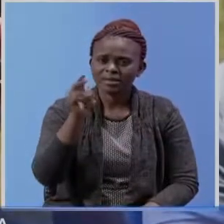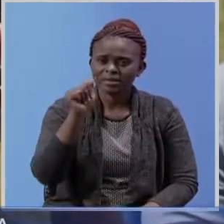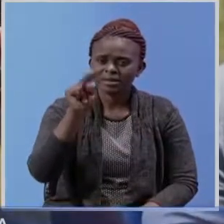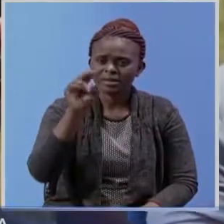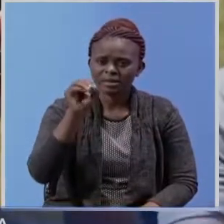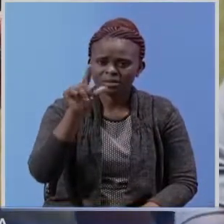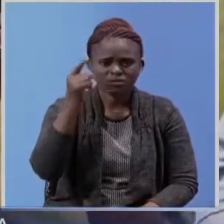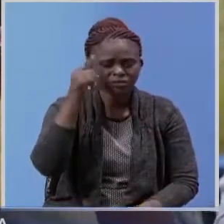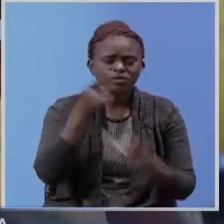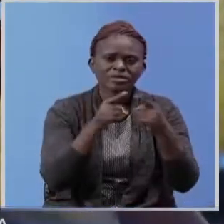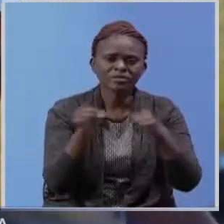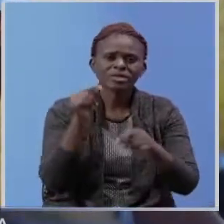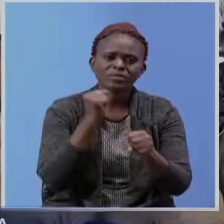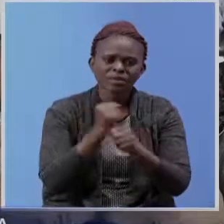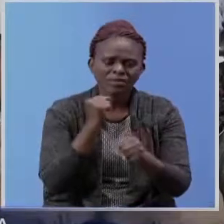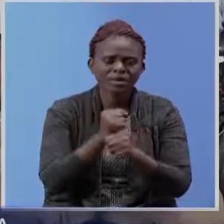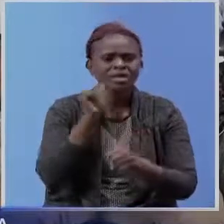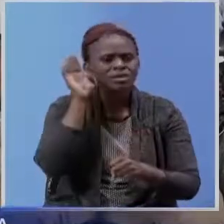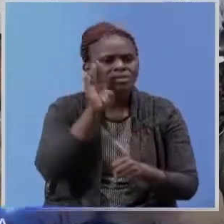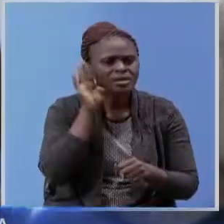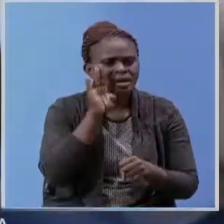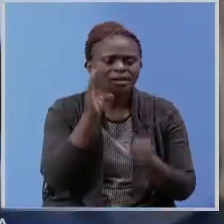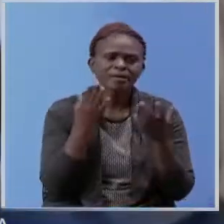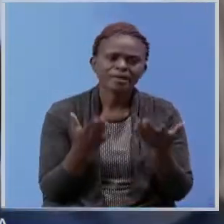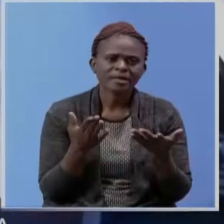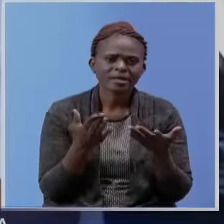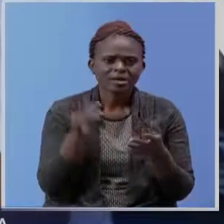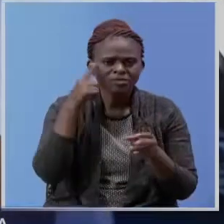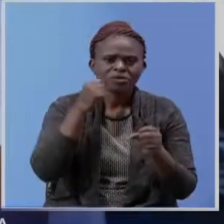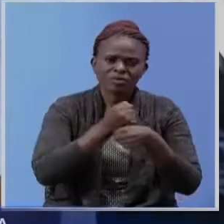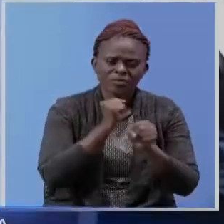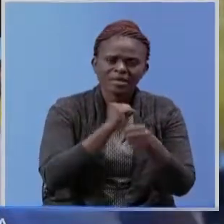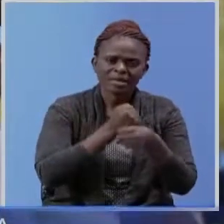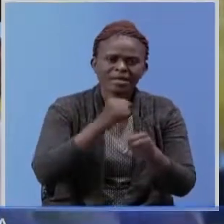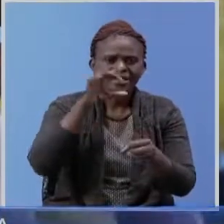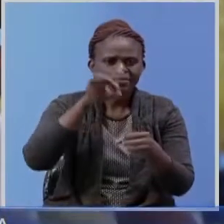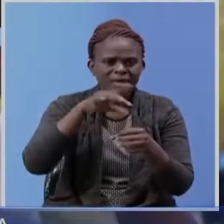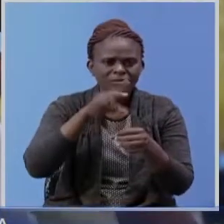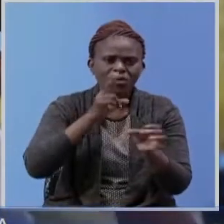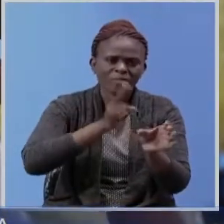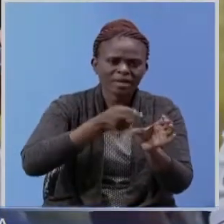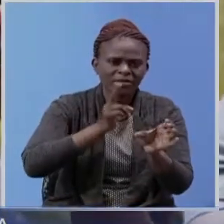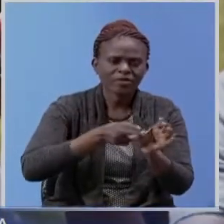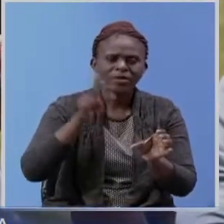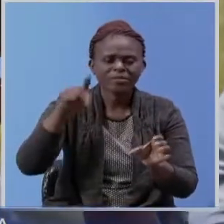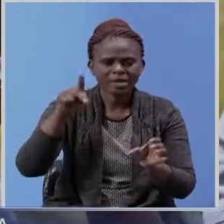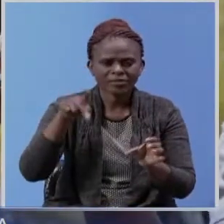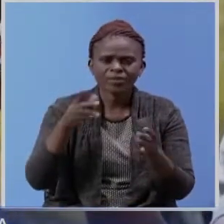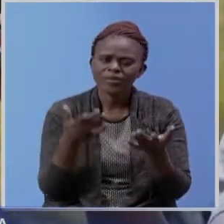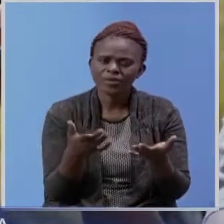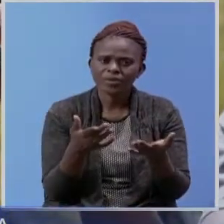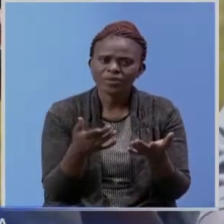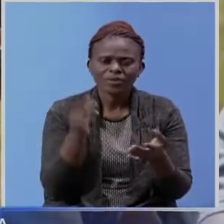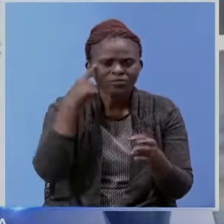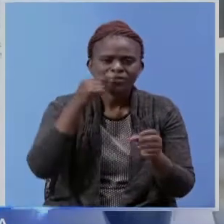uses, for alcohol production, for production of petrol, blending it with the current petrol, for